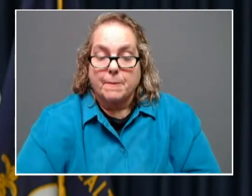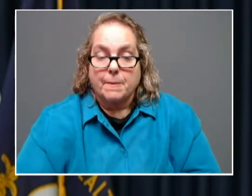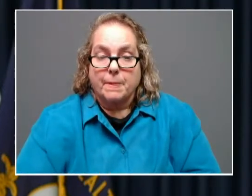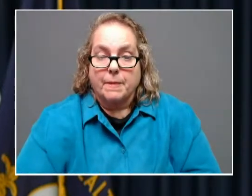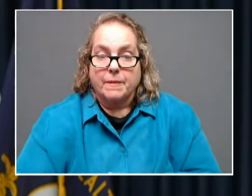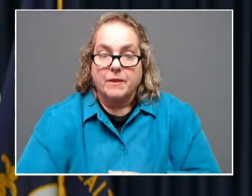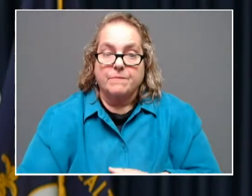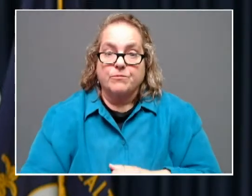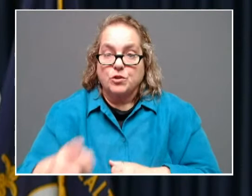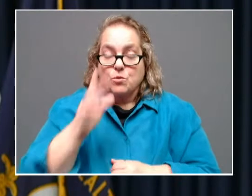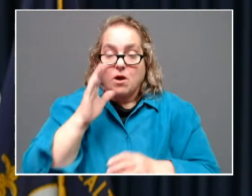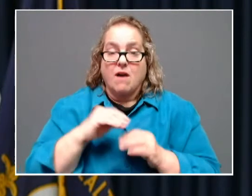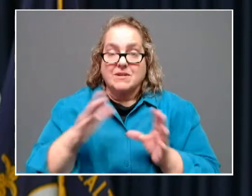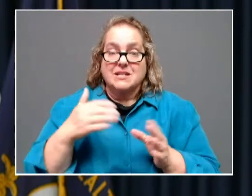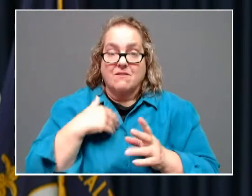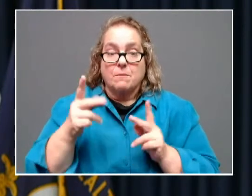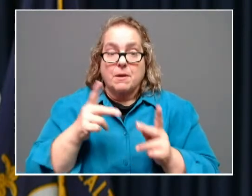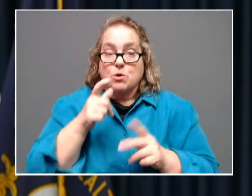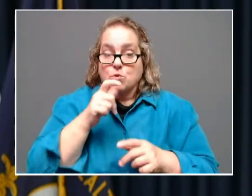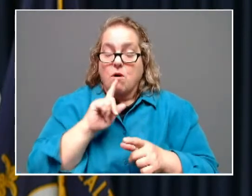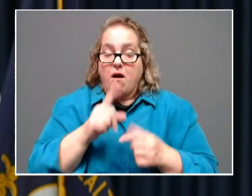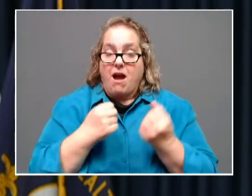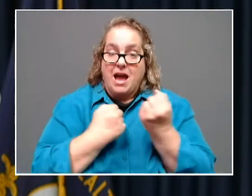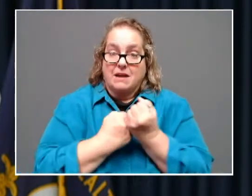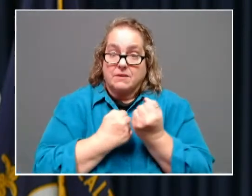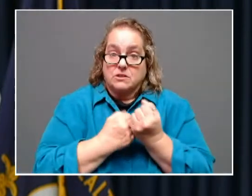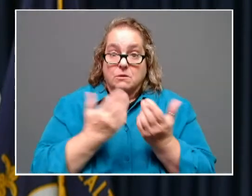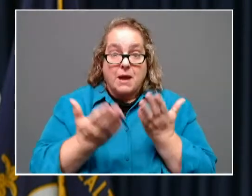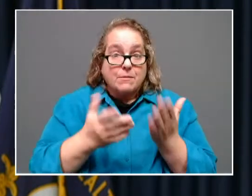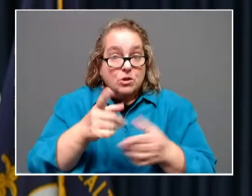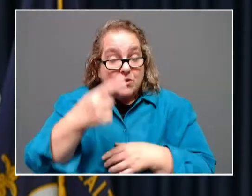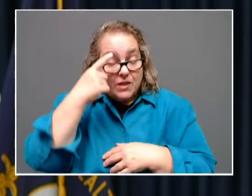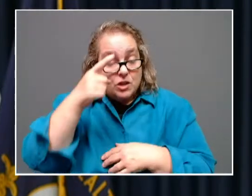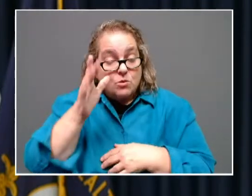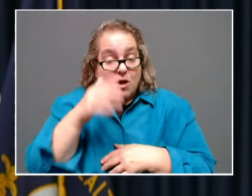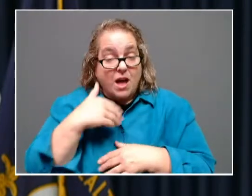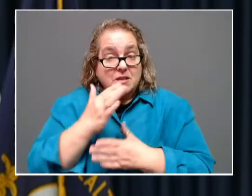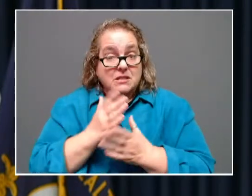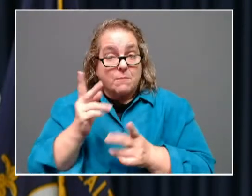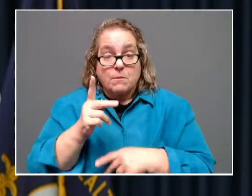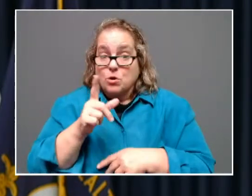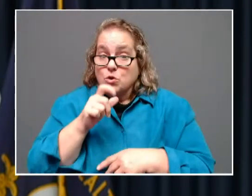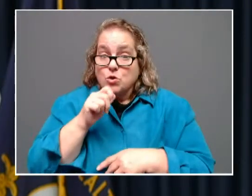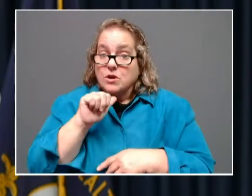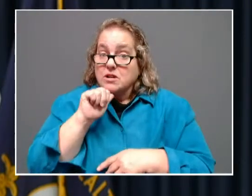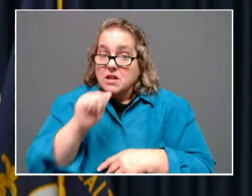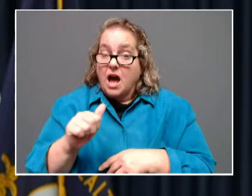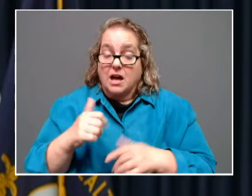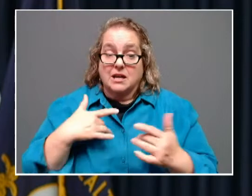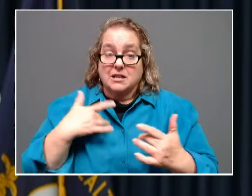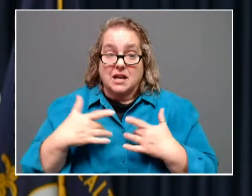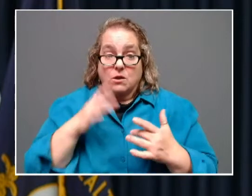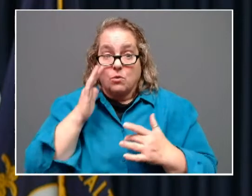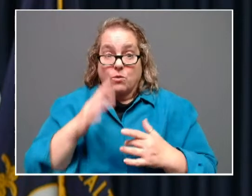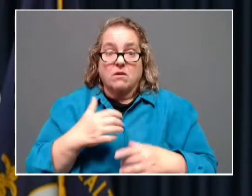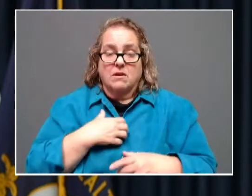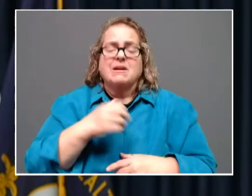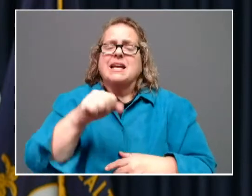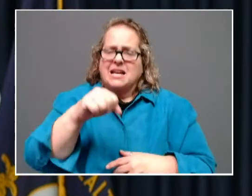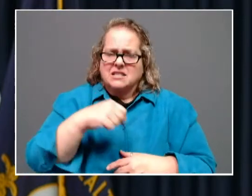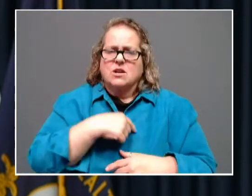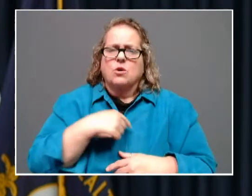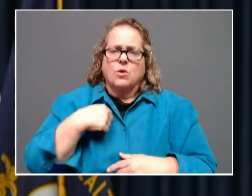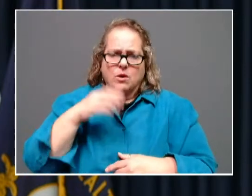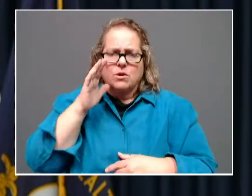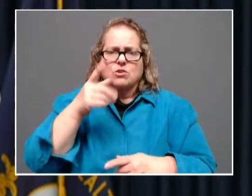this, we also have some that are perhaps not as excited about it, just for balance. We're going to try to find the